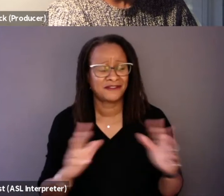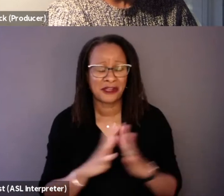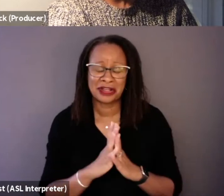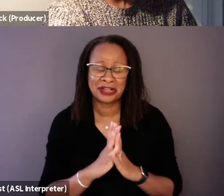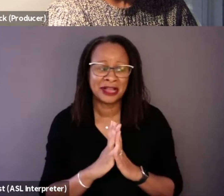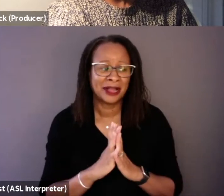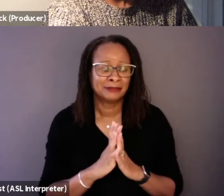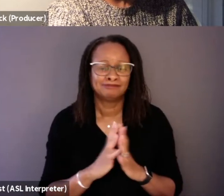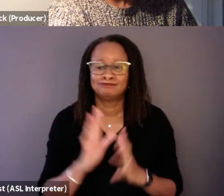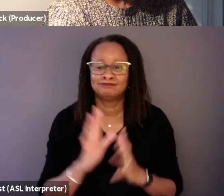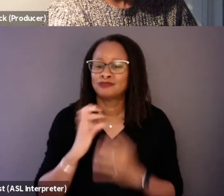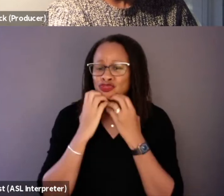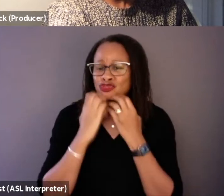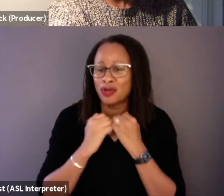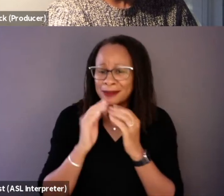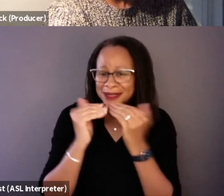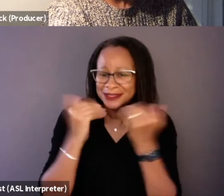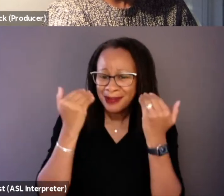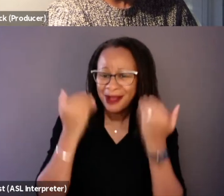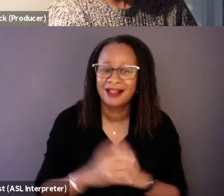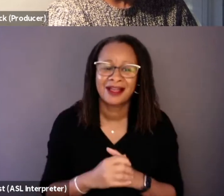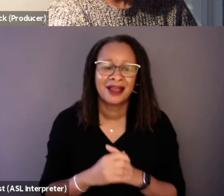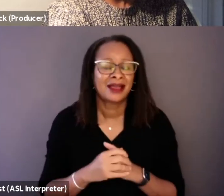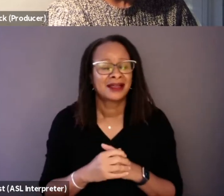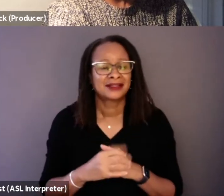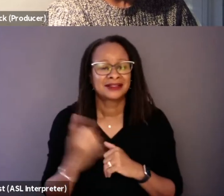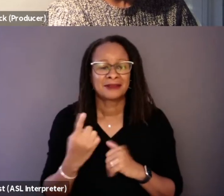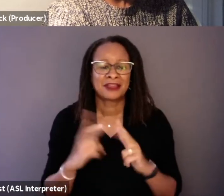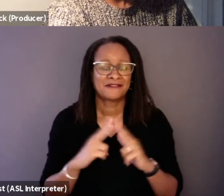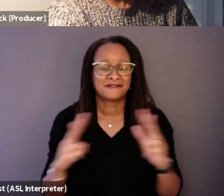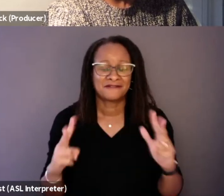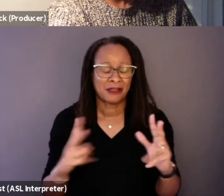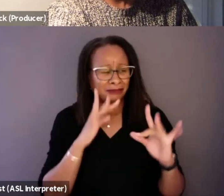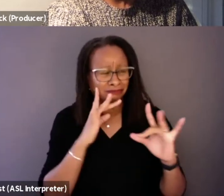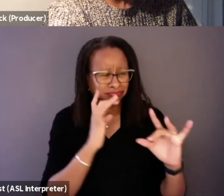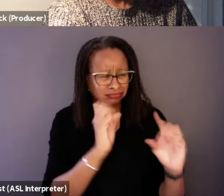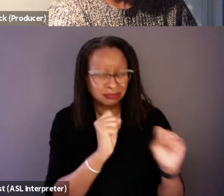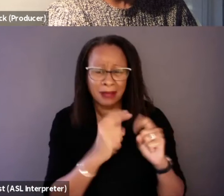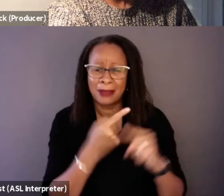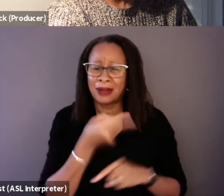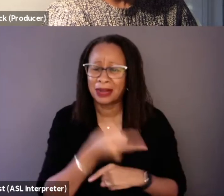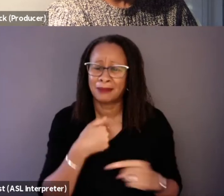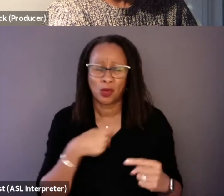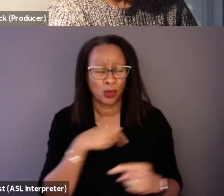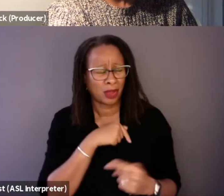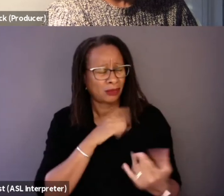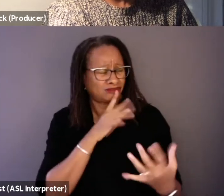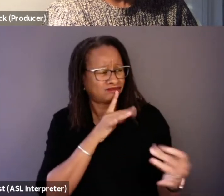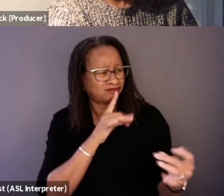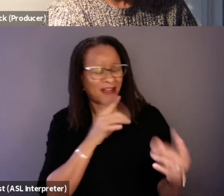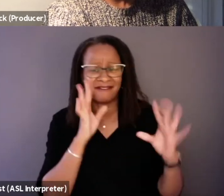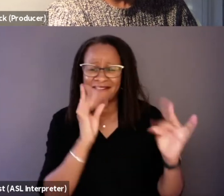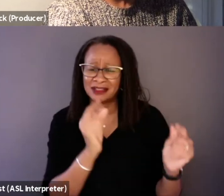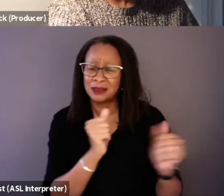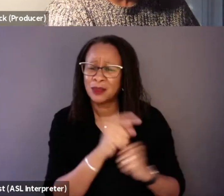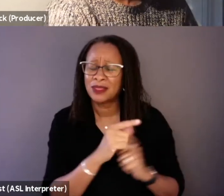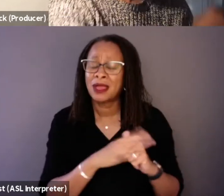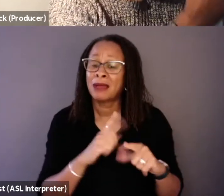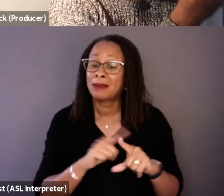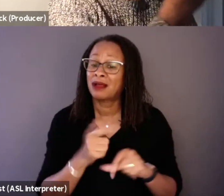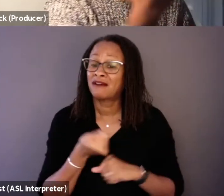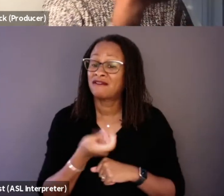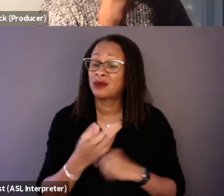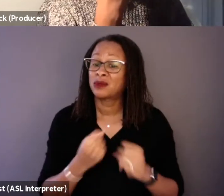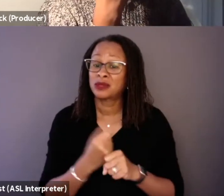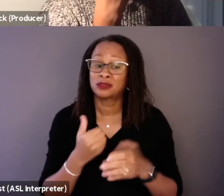and there was something really, really captivating about him that we were drawn to. But it was a few years before we